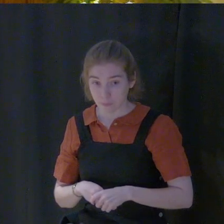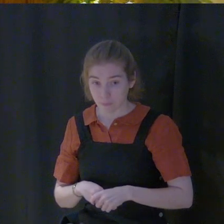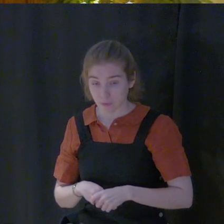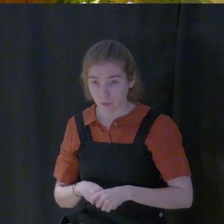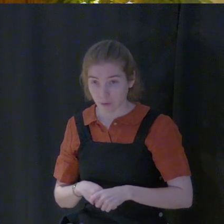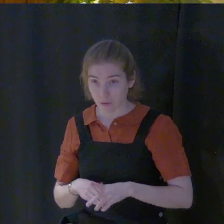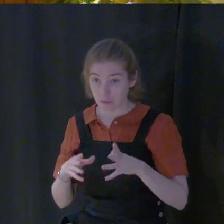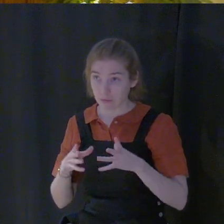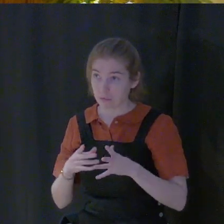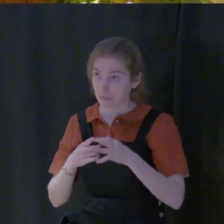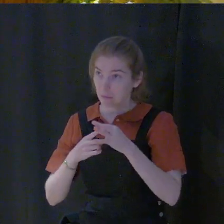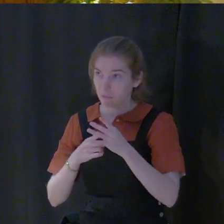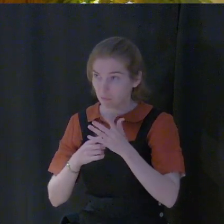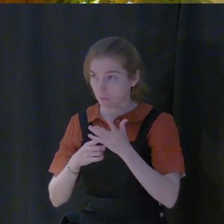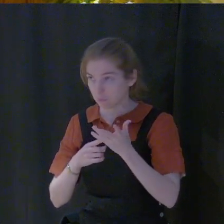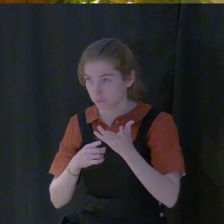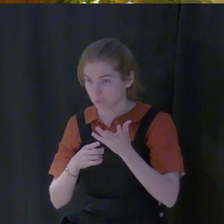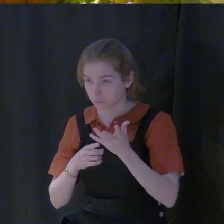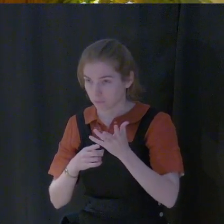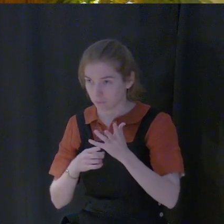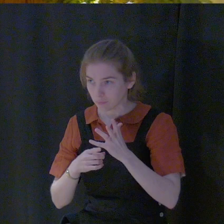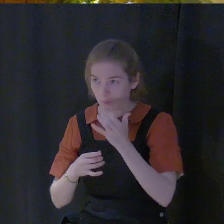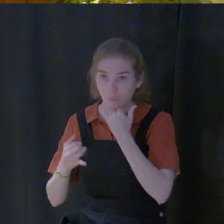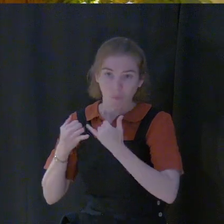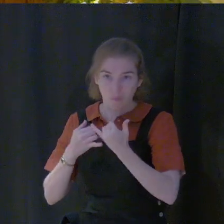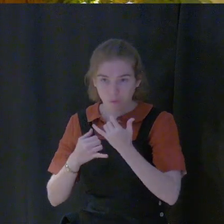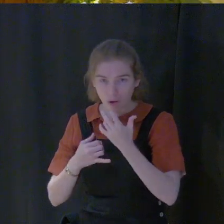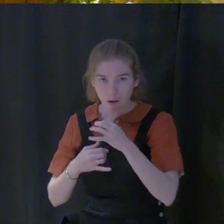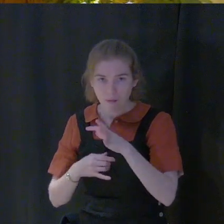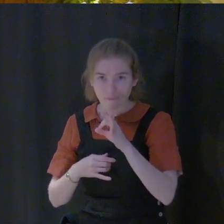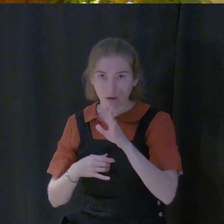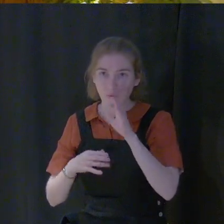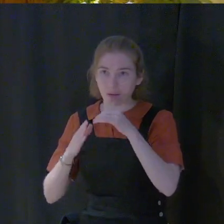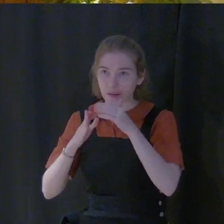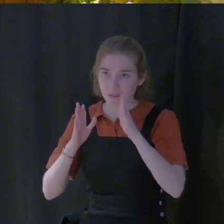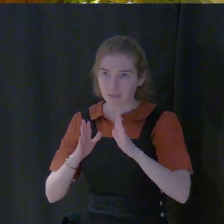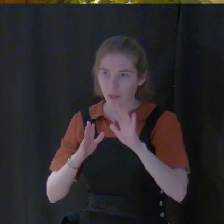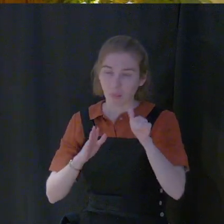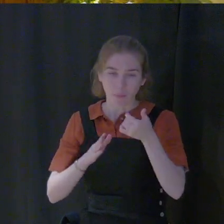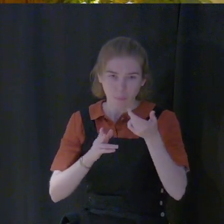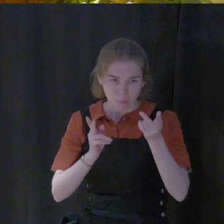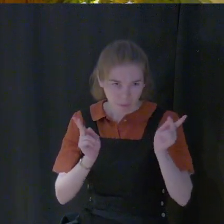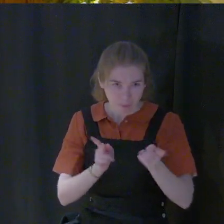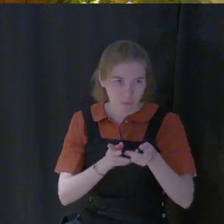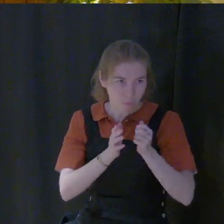except for the worst of situations, I'm found in his house someplace